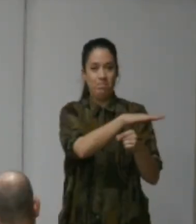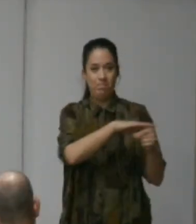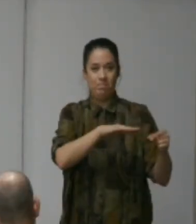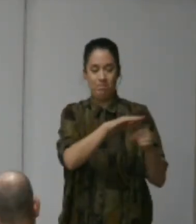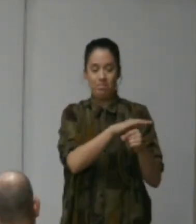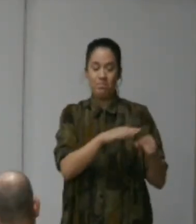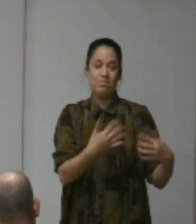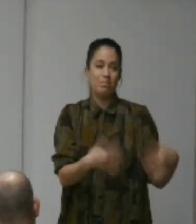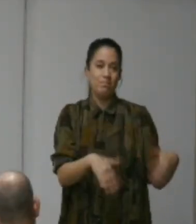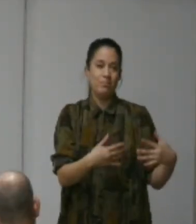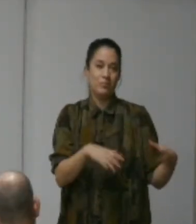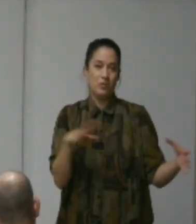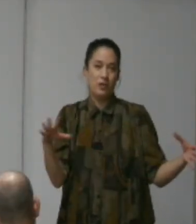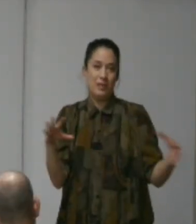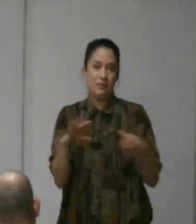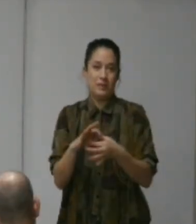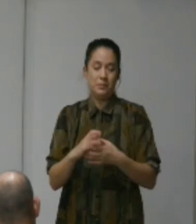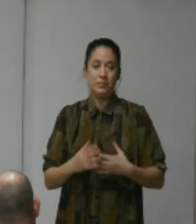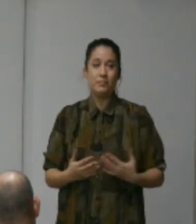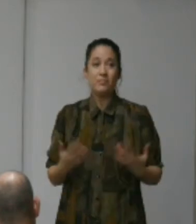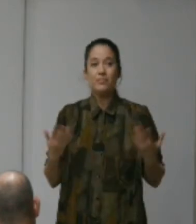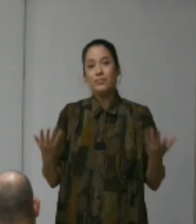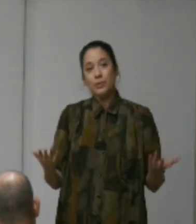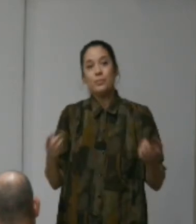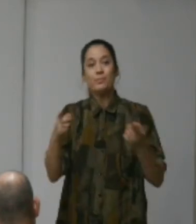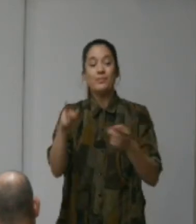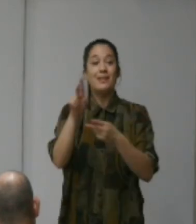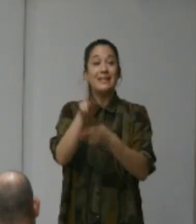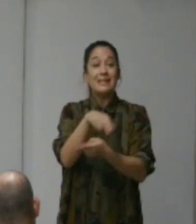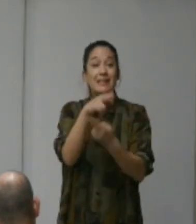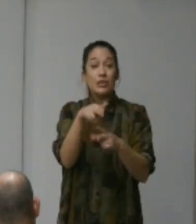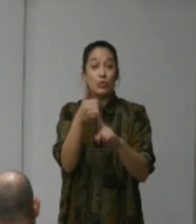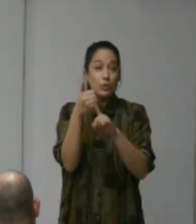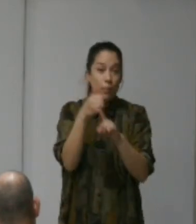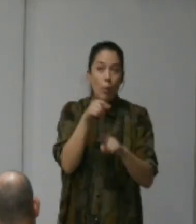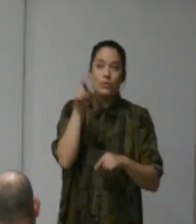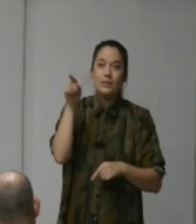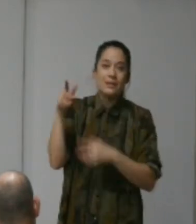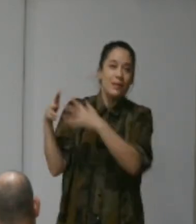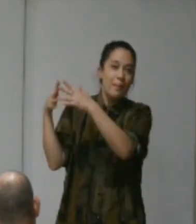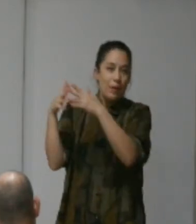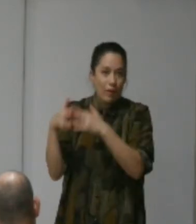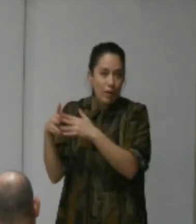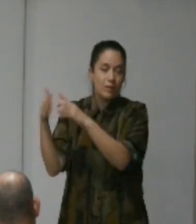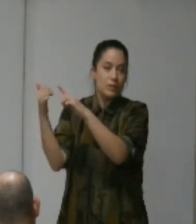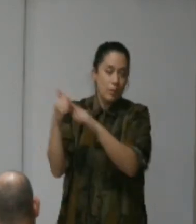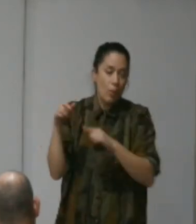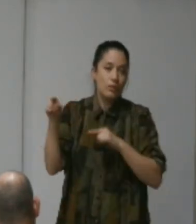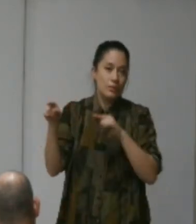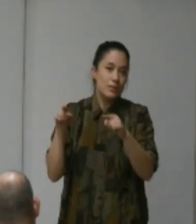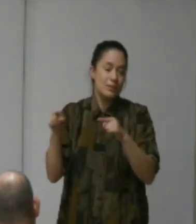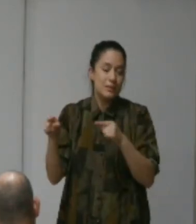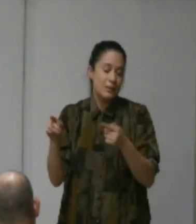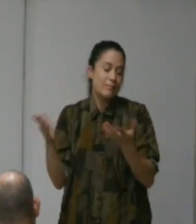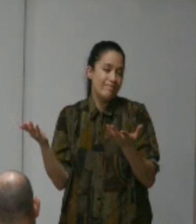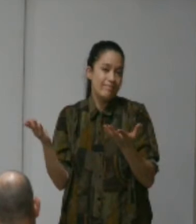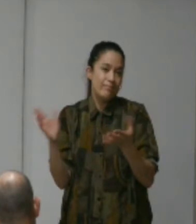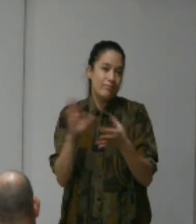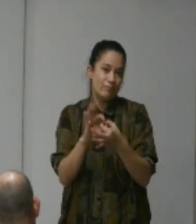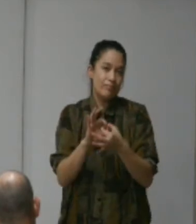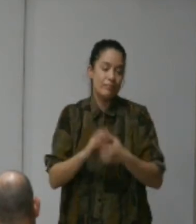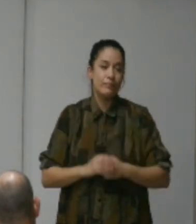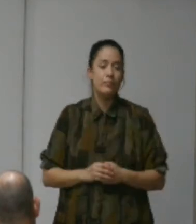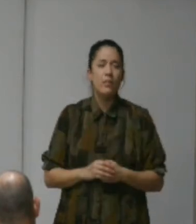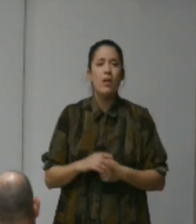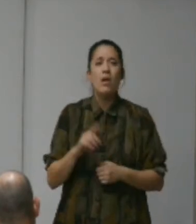by Israel, with international support from the UK and the US and many other countries. And I'm also really reminded here of the words